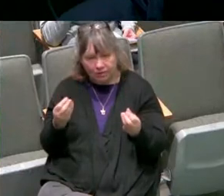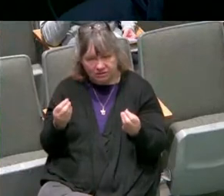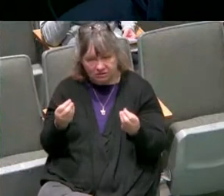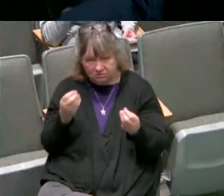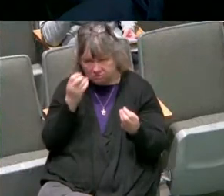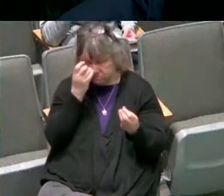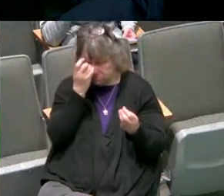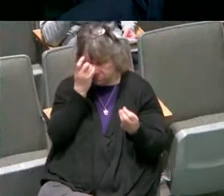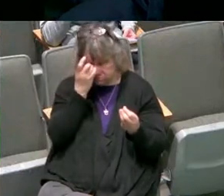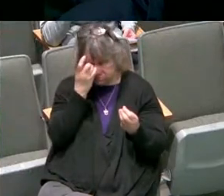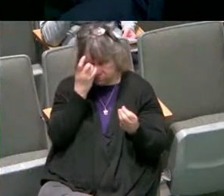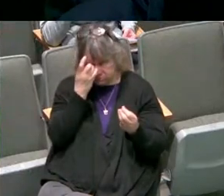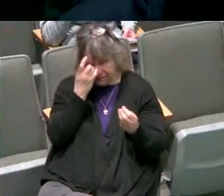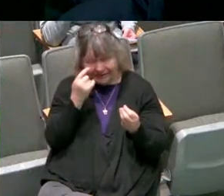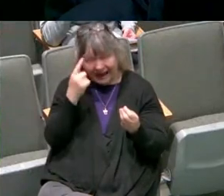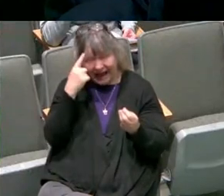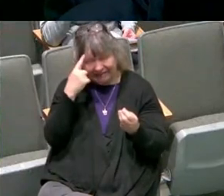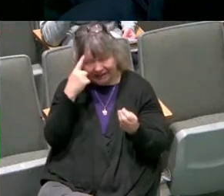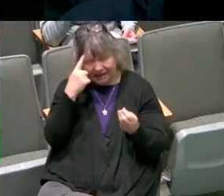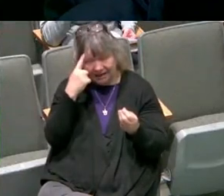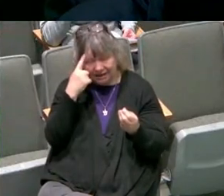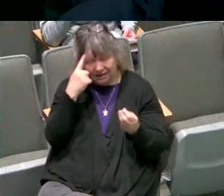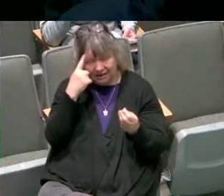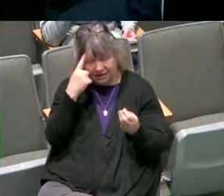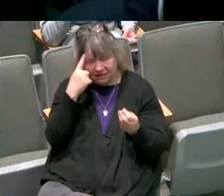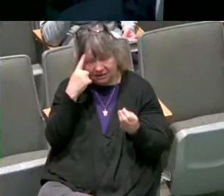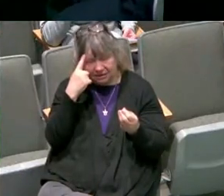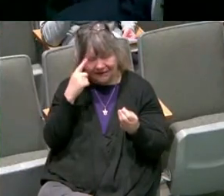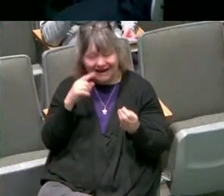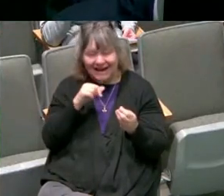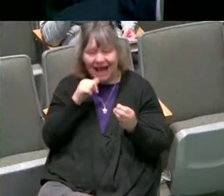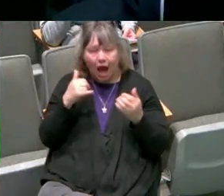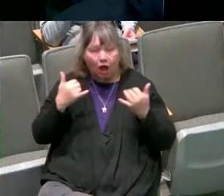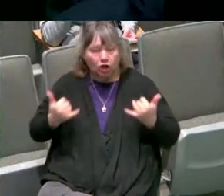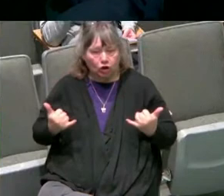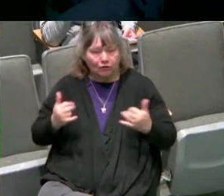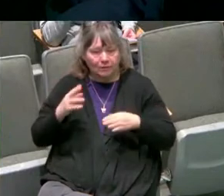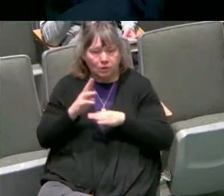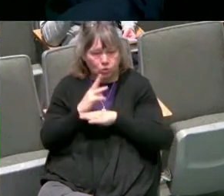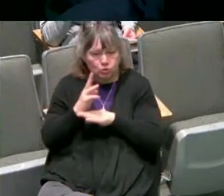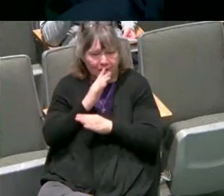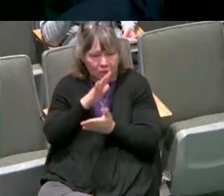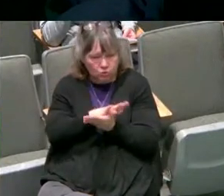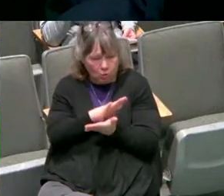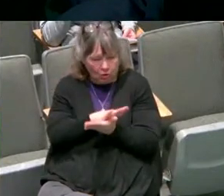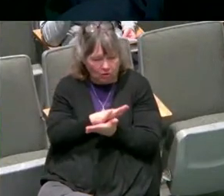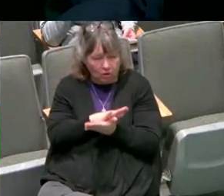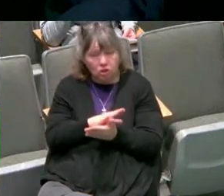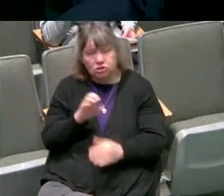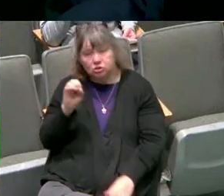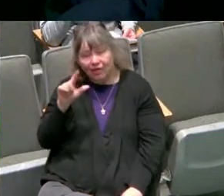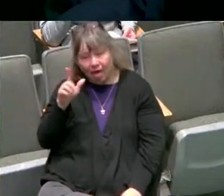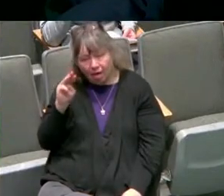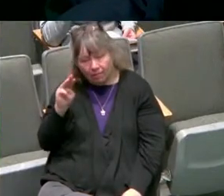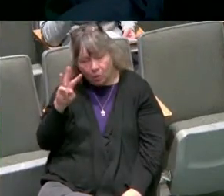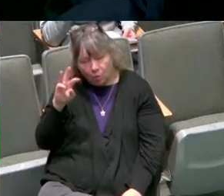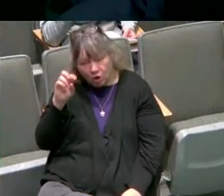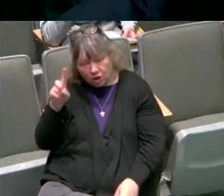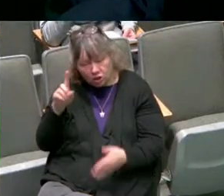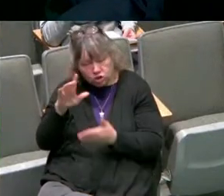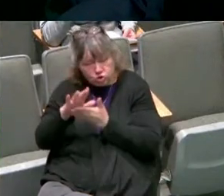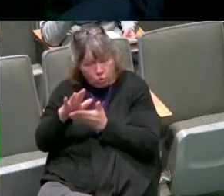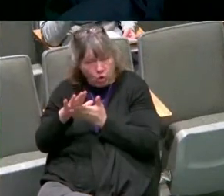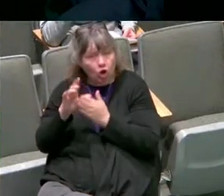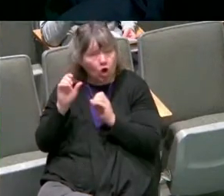that are I believe not currently being used by the school so the Elmwood School could